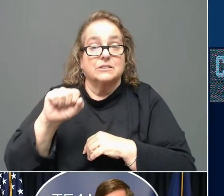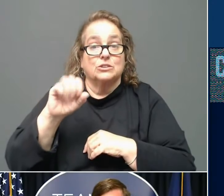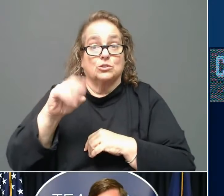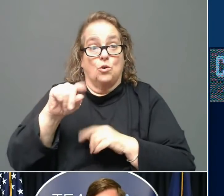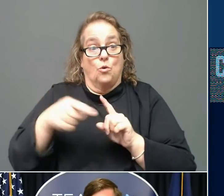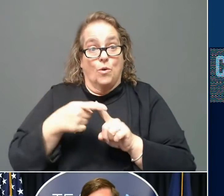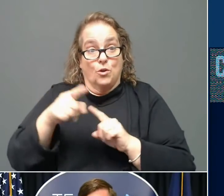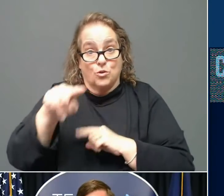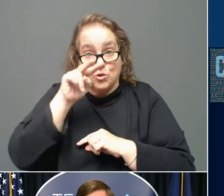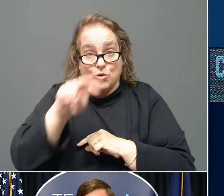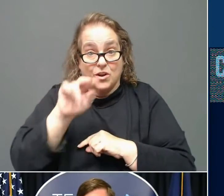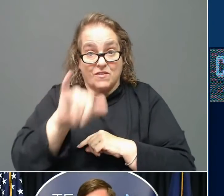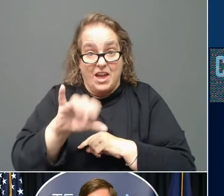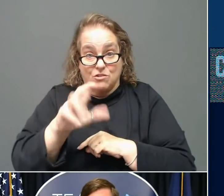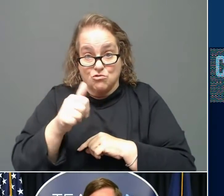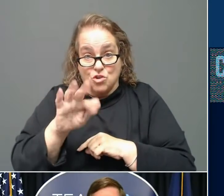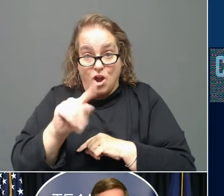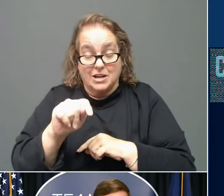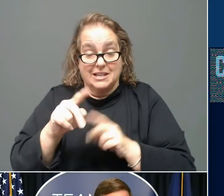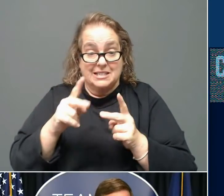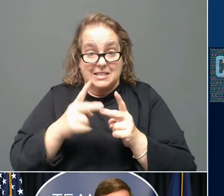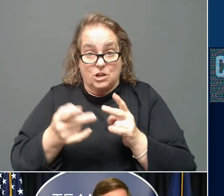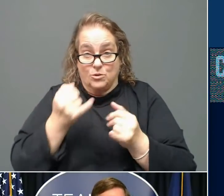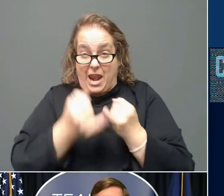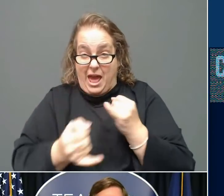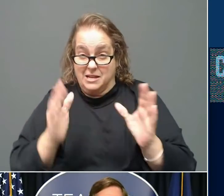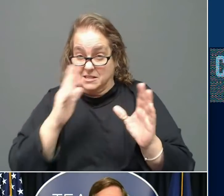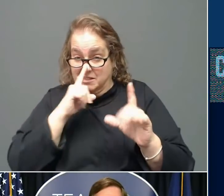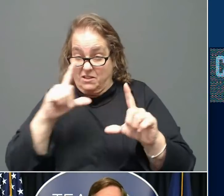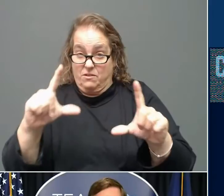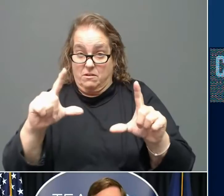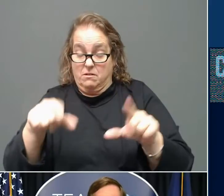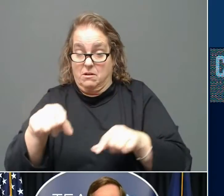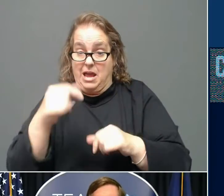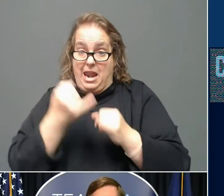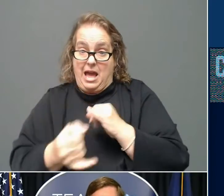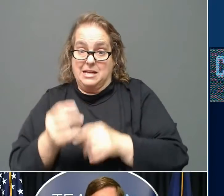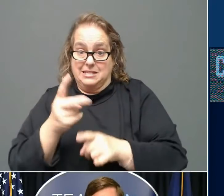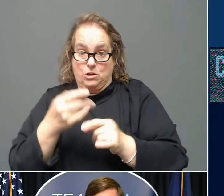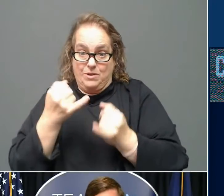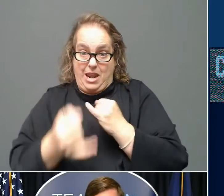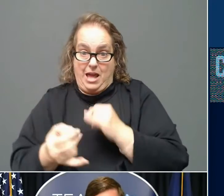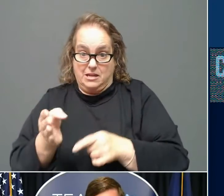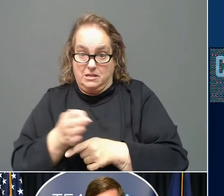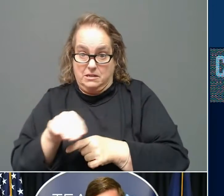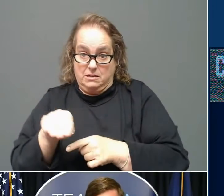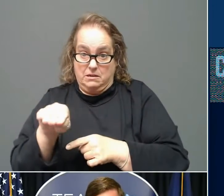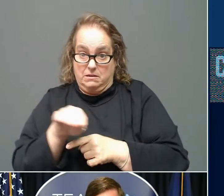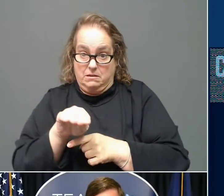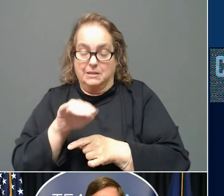chart, the second to last bar, I think probably ought to have been a little bit higher, though it would have still been a decline.